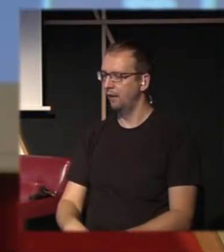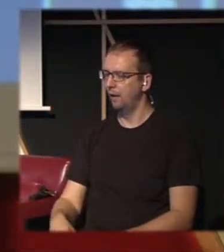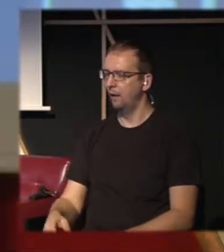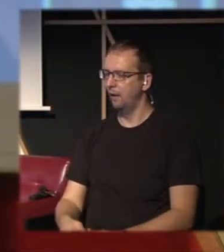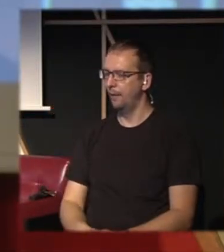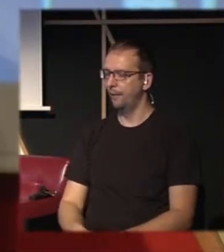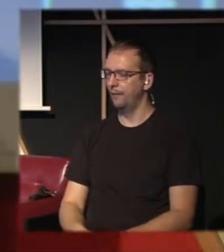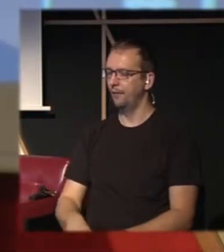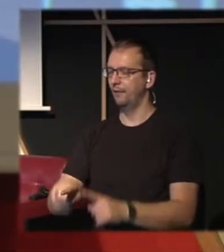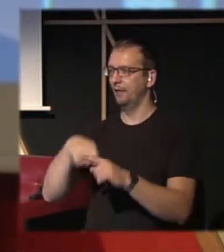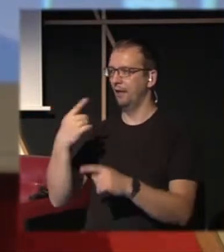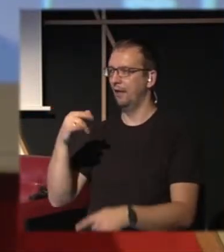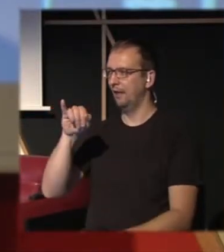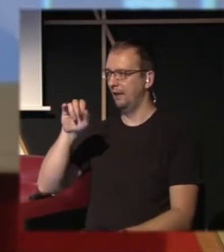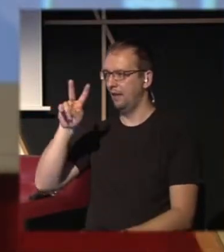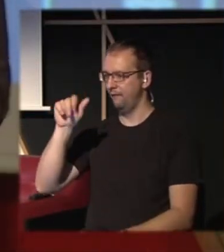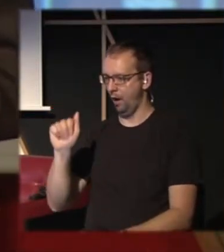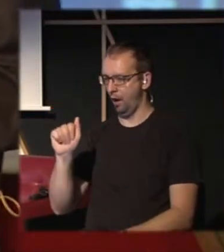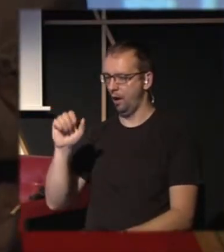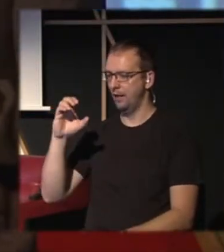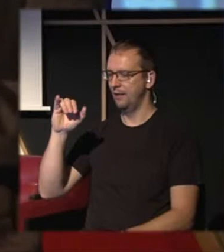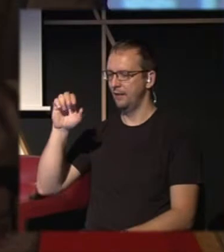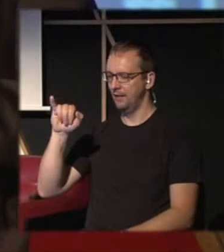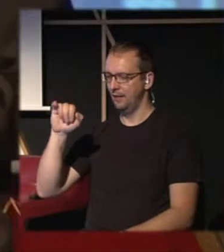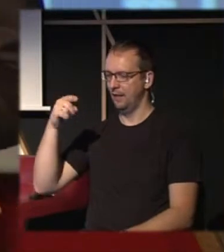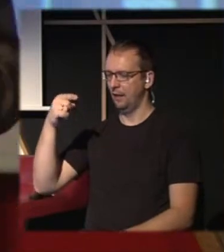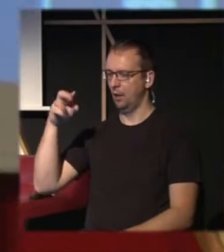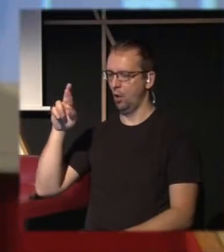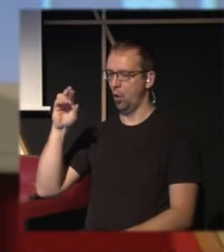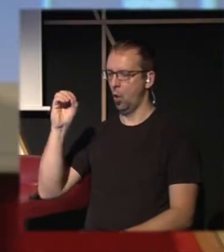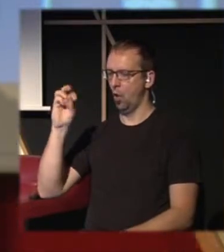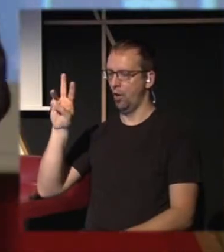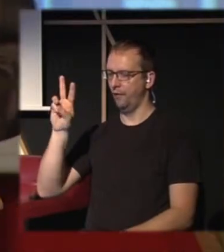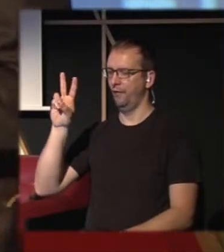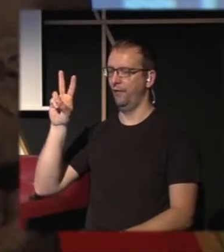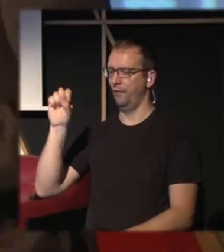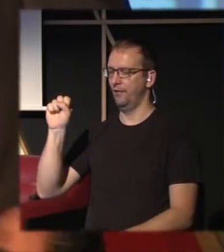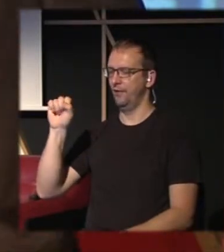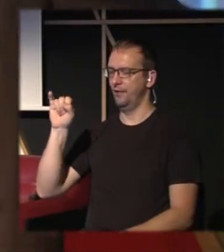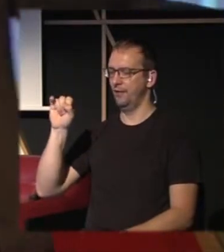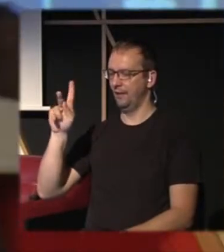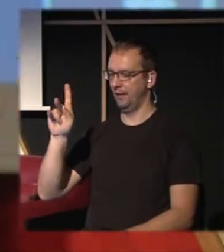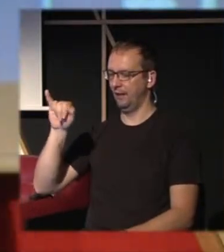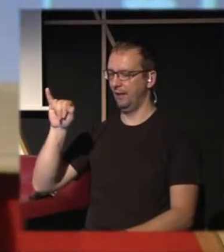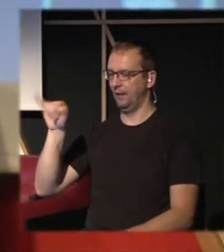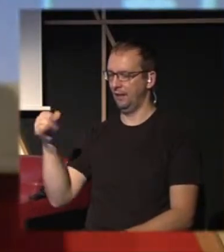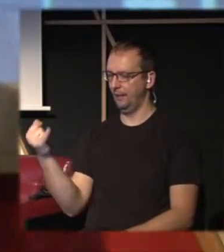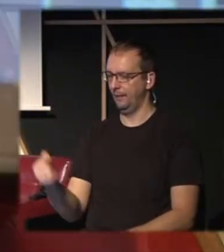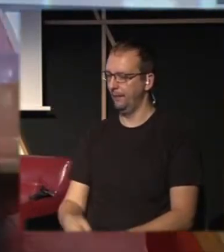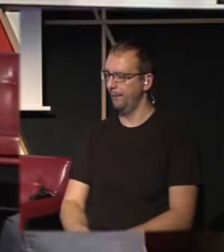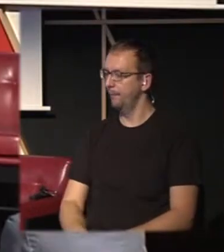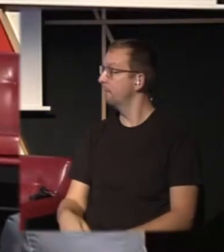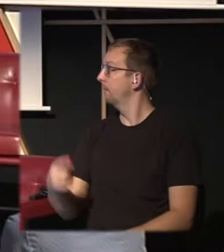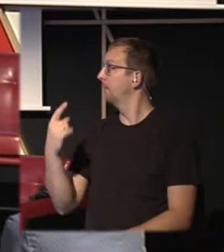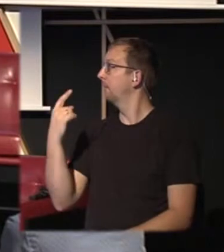And Pilar Castillo-Cid from Real Betis. And Elena Popova. Please feel free to have a